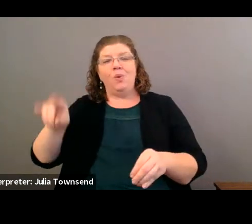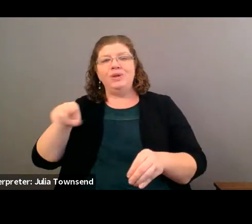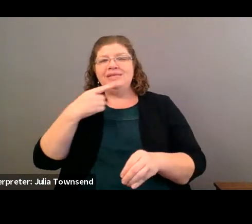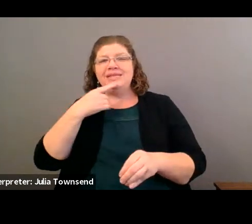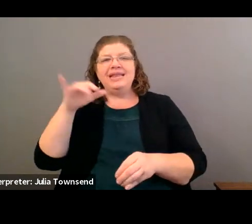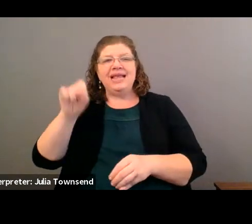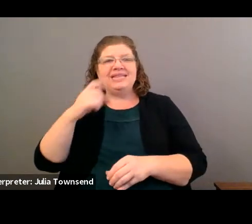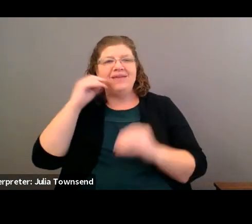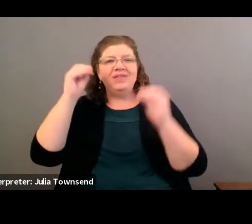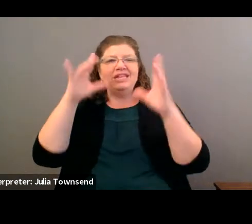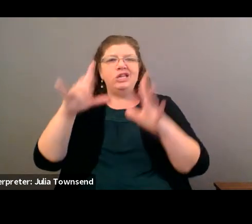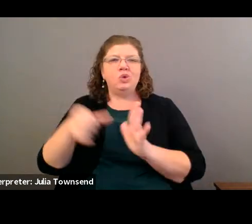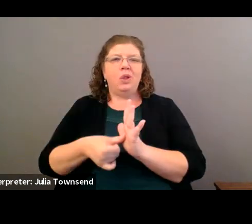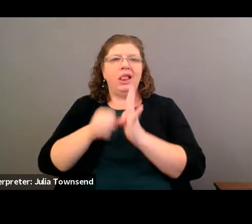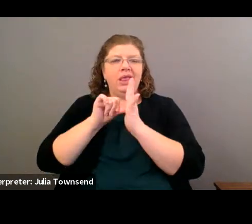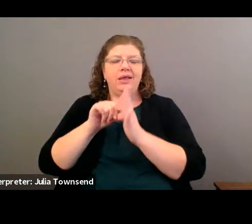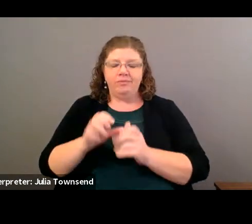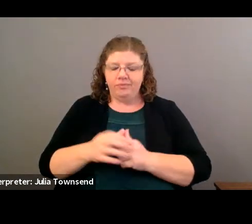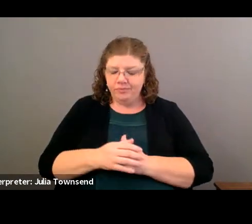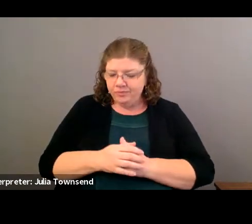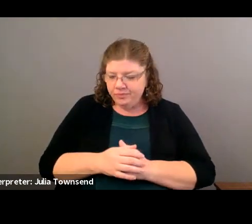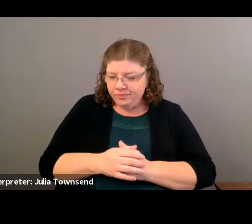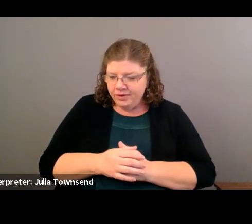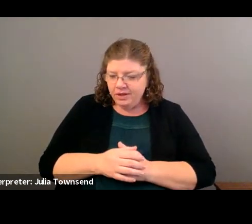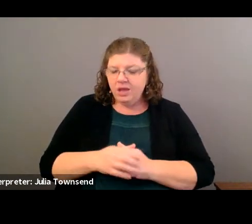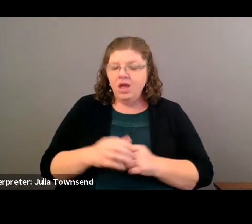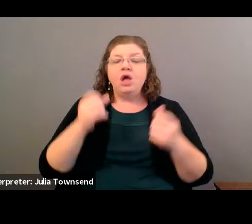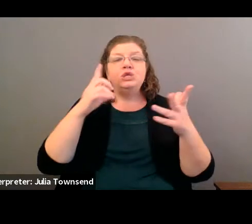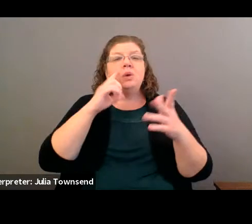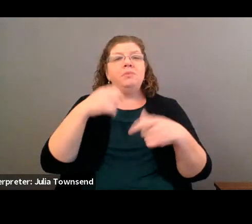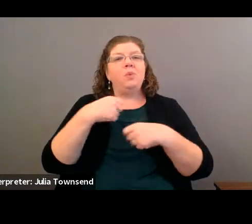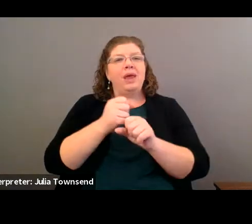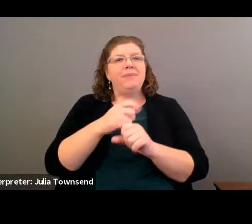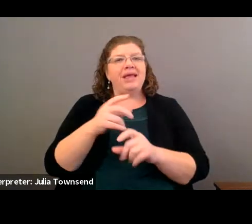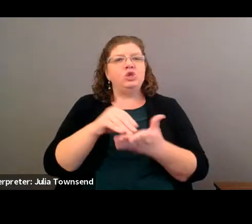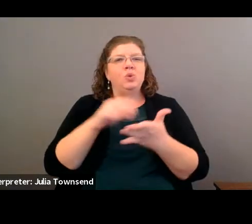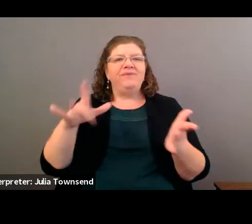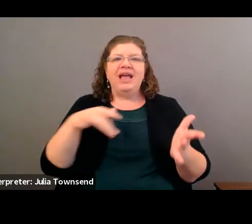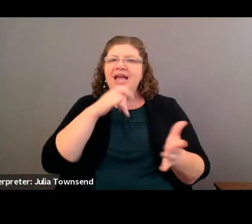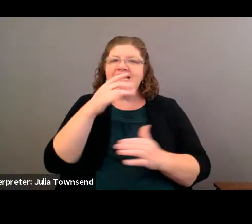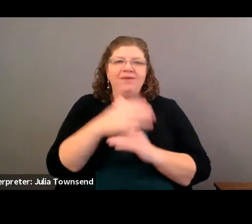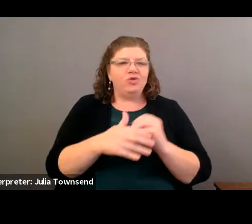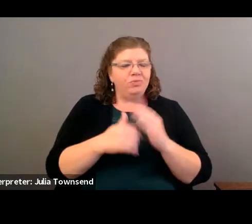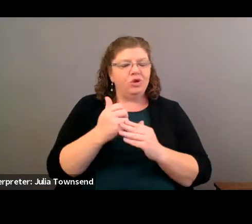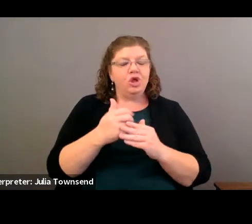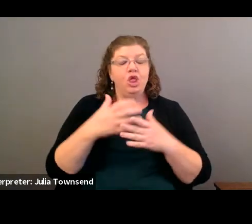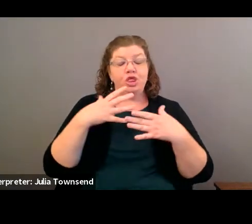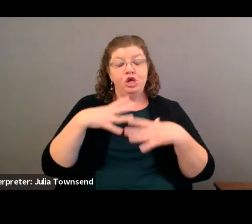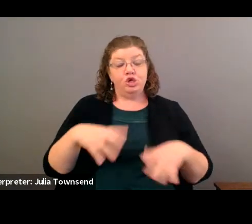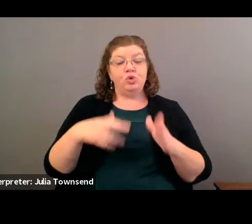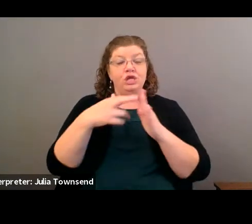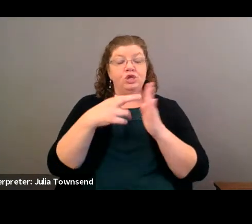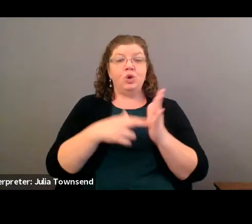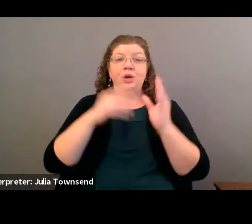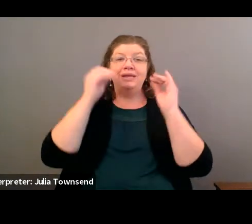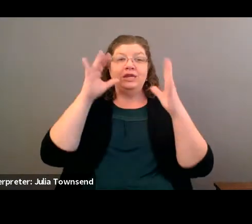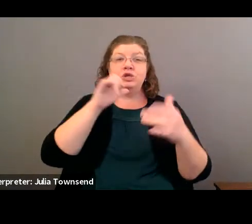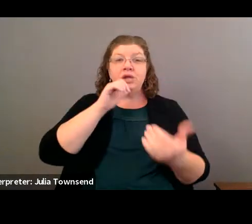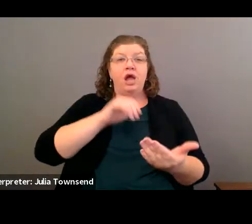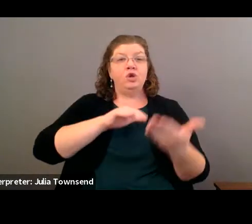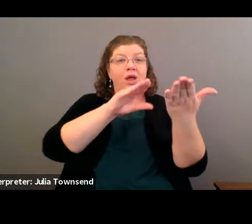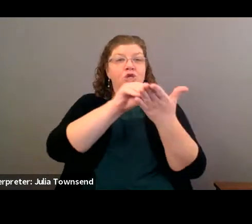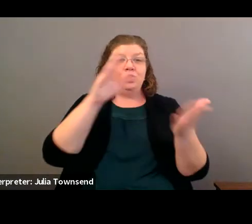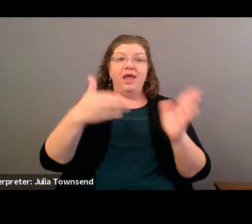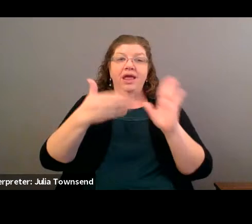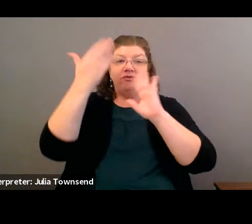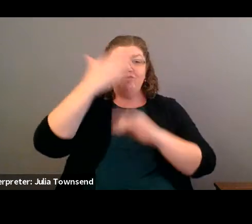with teachers dress coding students in ways that make students feel uncomfortable. The dress code says that teachers should not address students in front of the